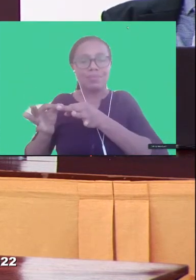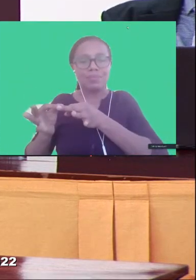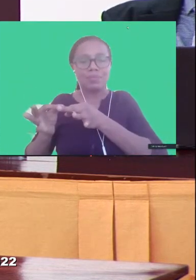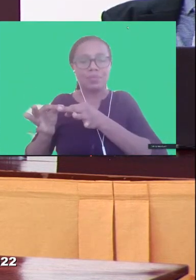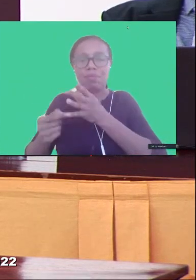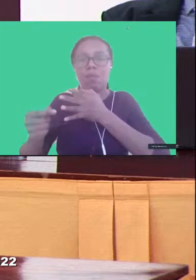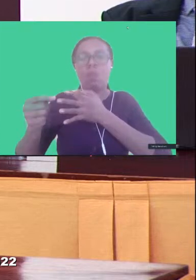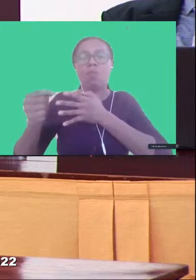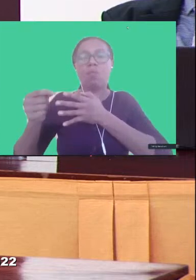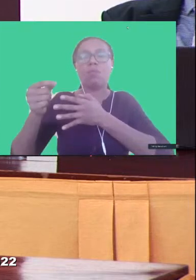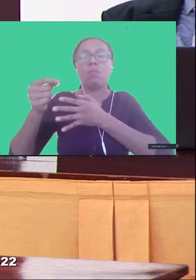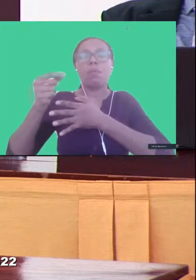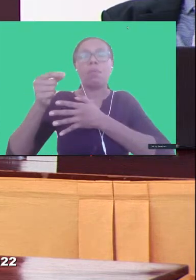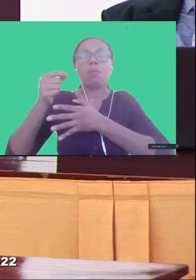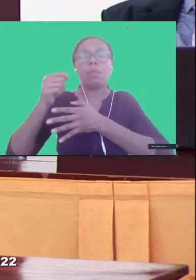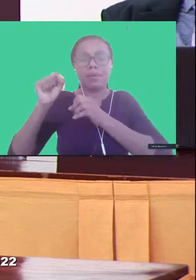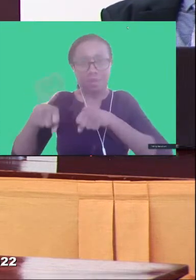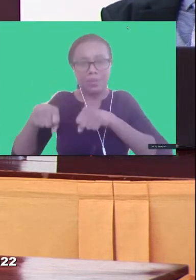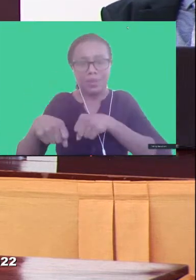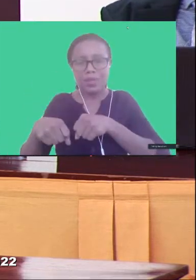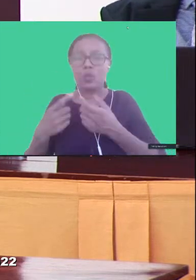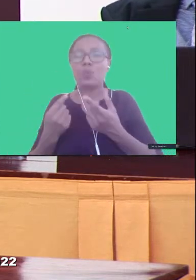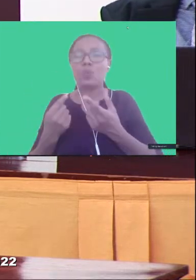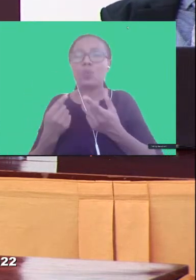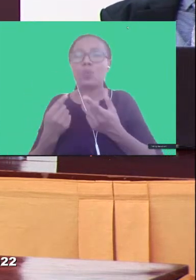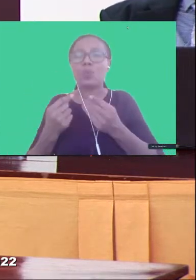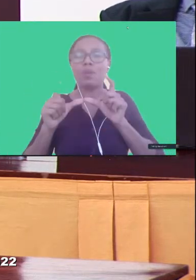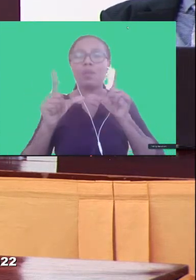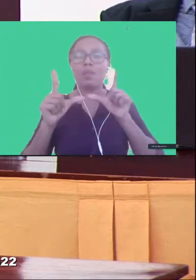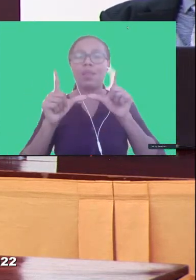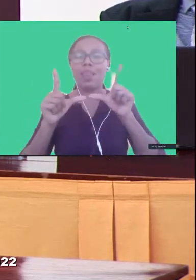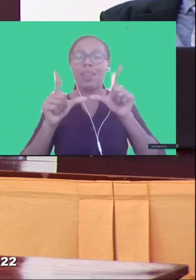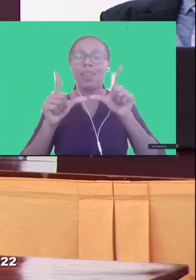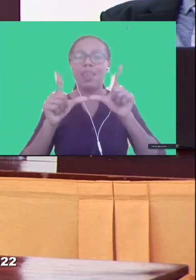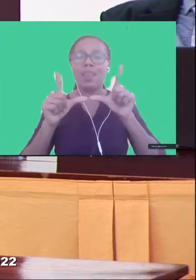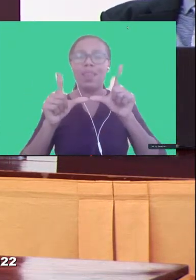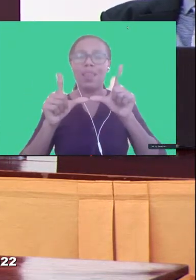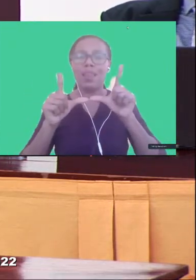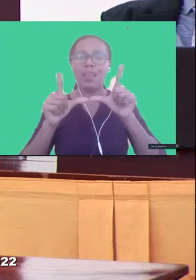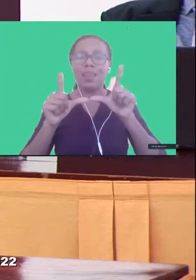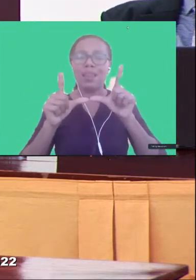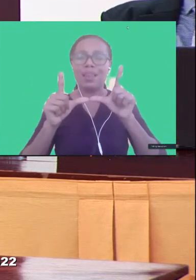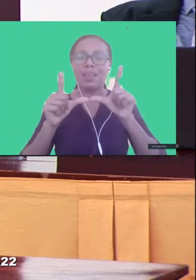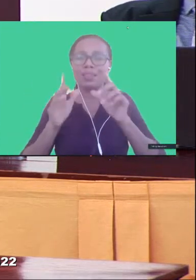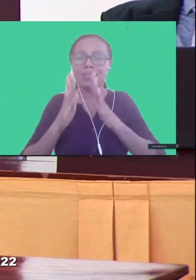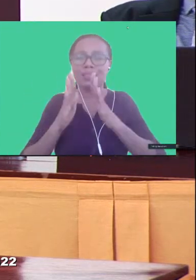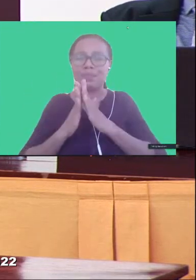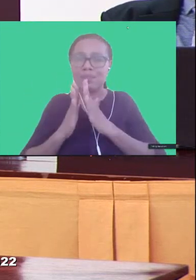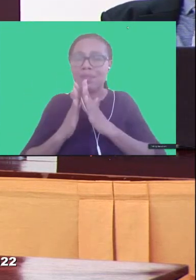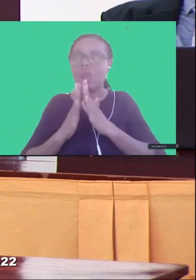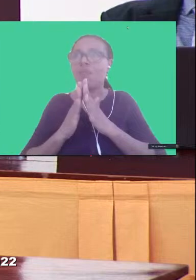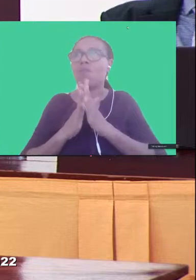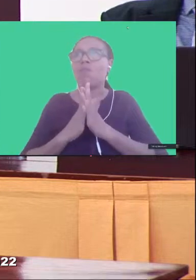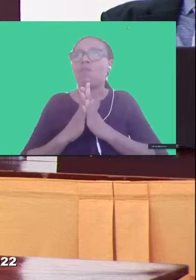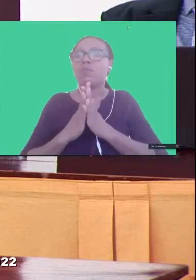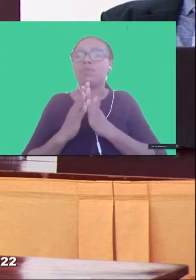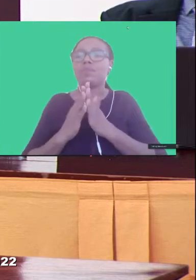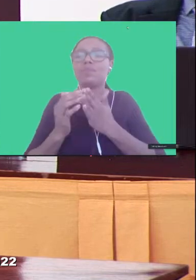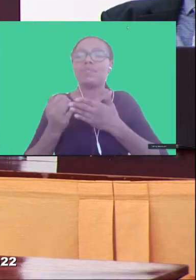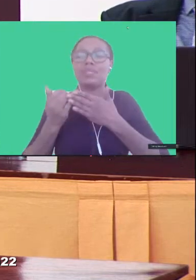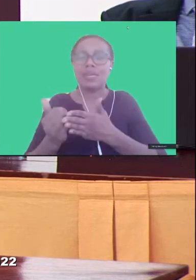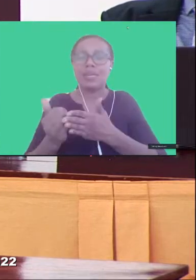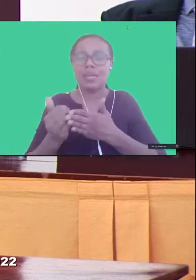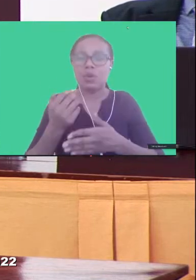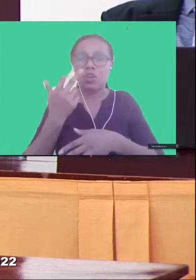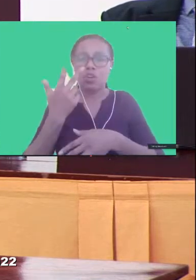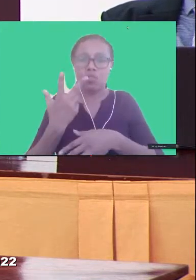work programs to move straight into collecting 3-dimensional seismic data. So under the licenses, the company was